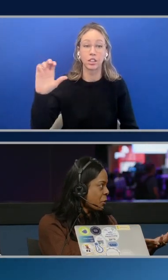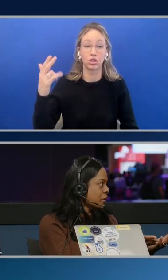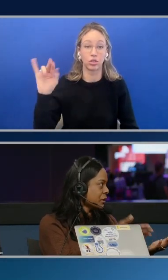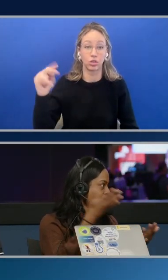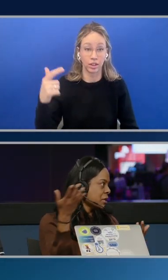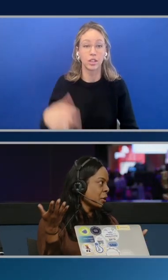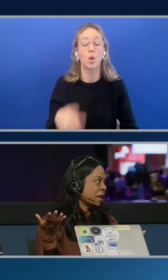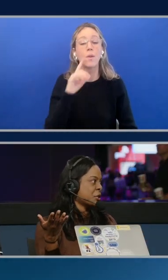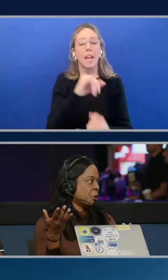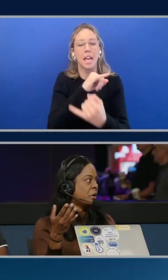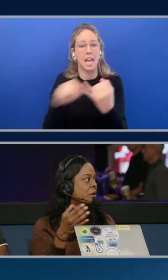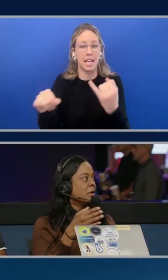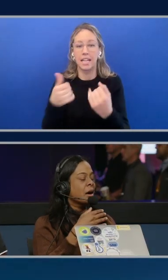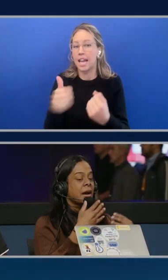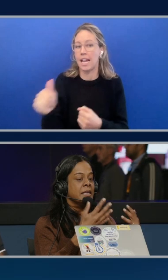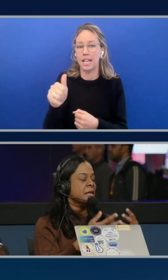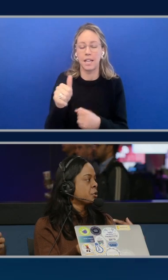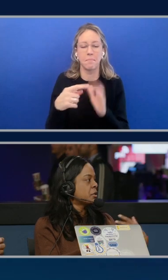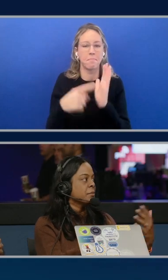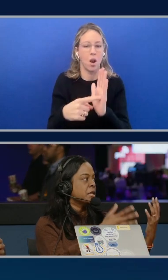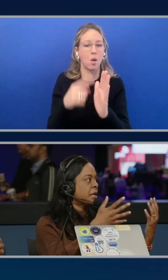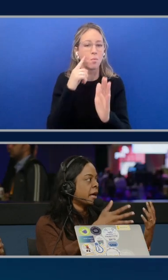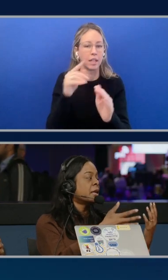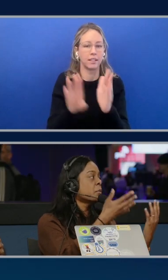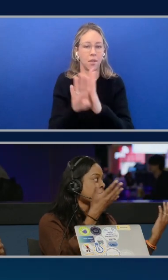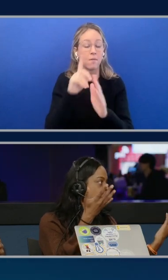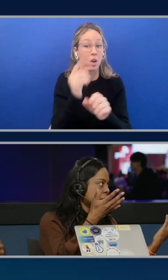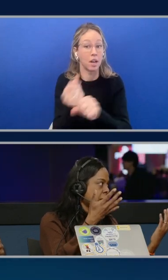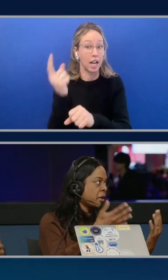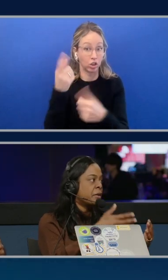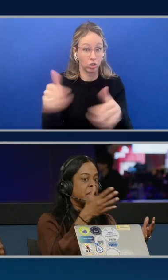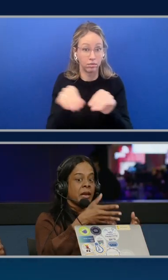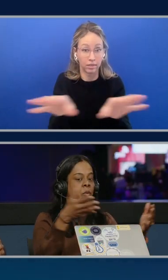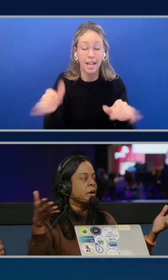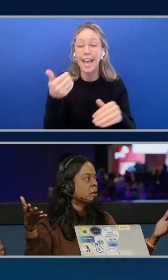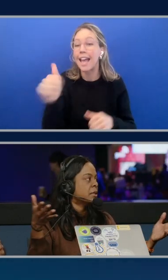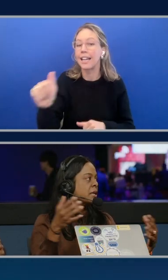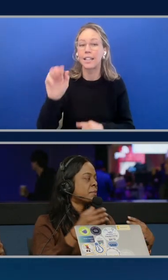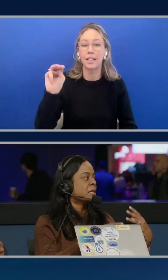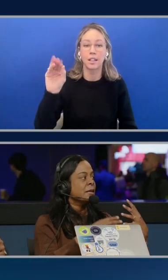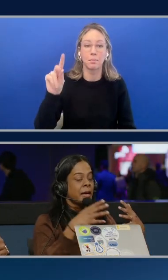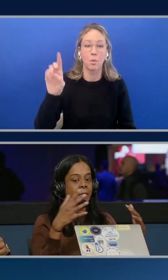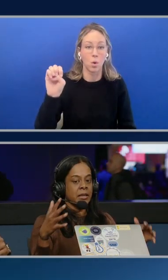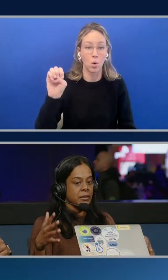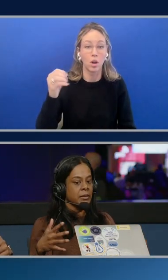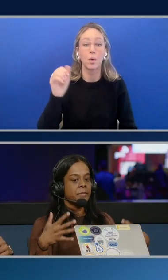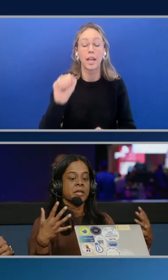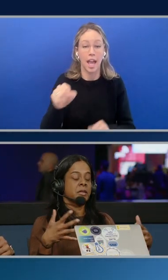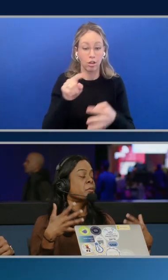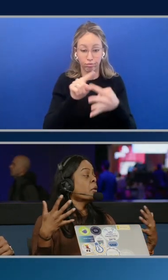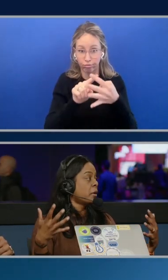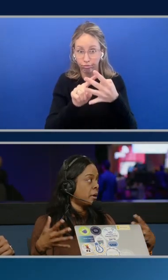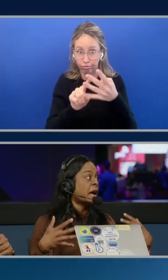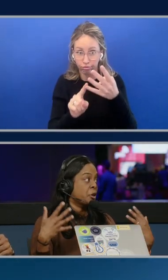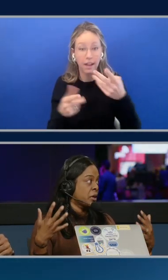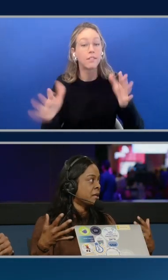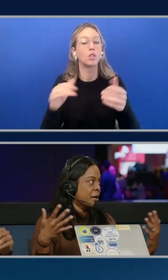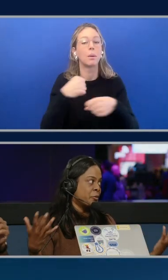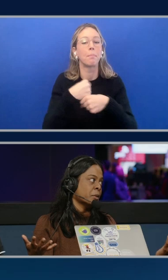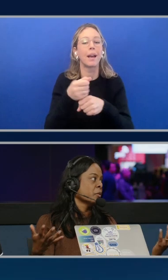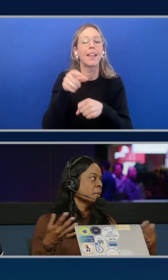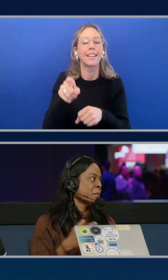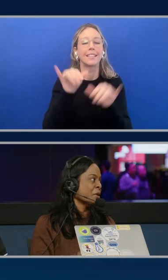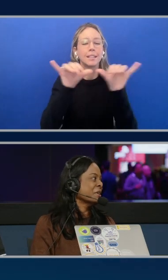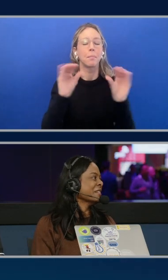any-to-any model comes out next year, our idea is to simply take any modality, right? Yeah. We can avoid all these steps and make the system more accurate